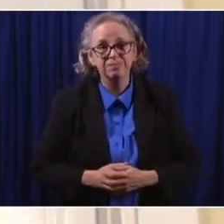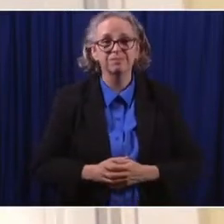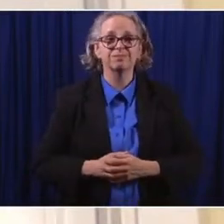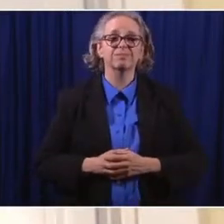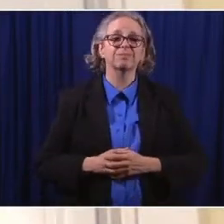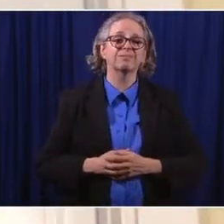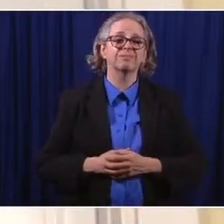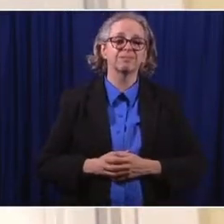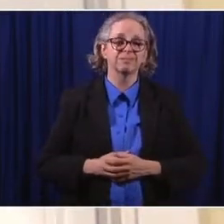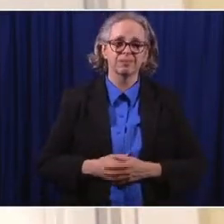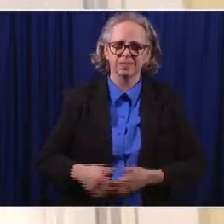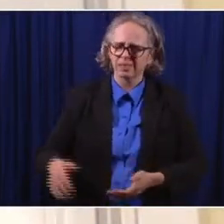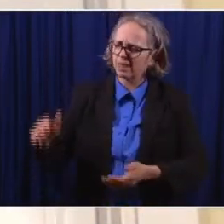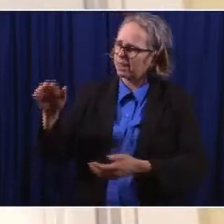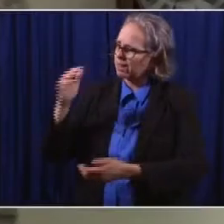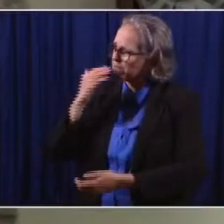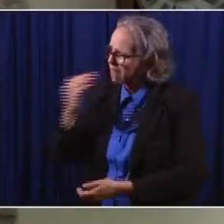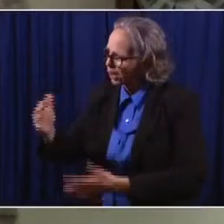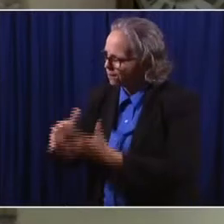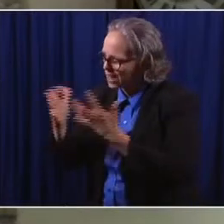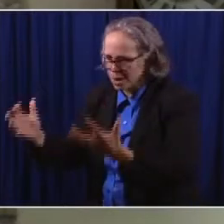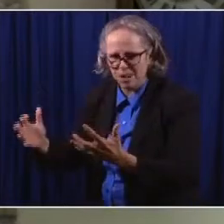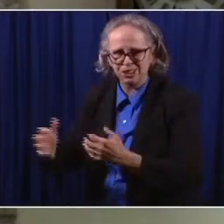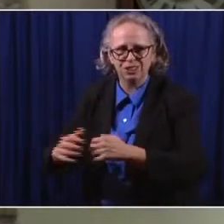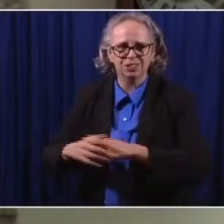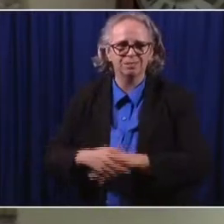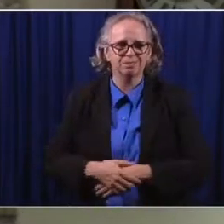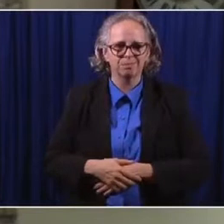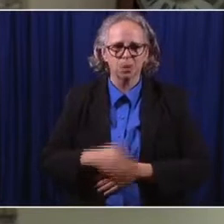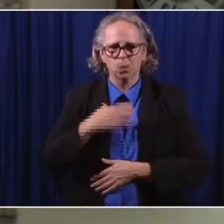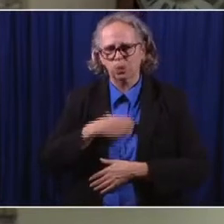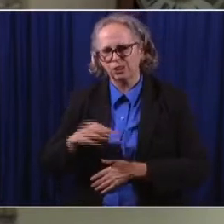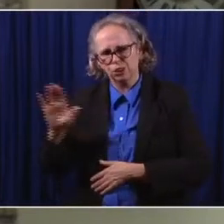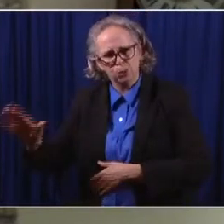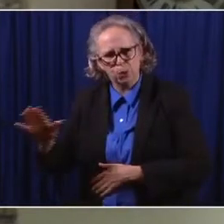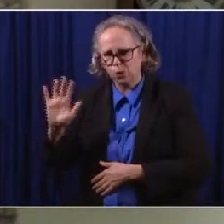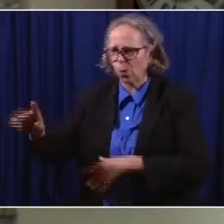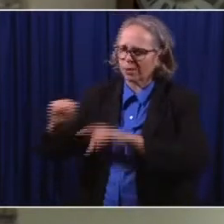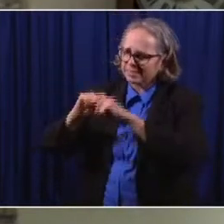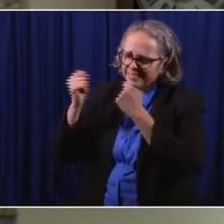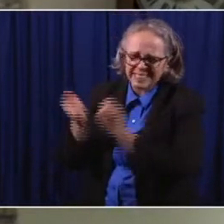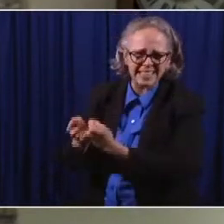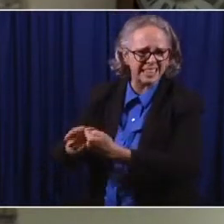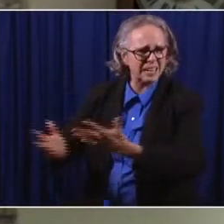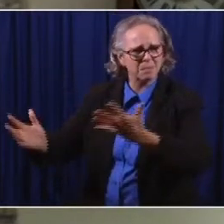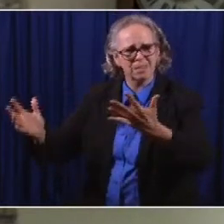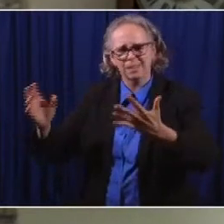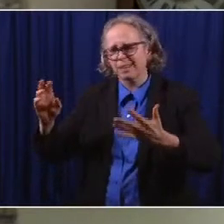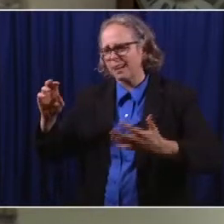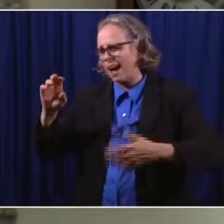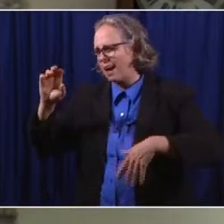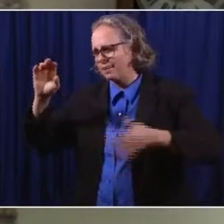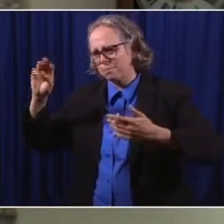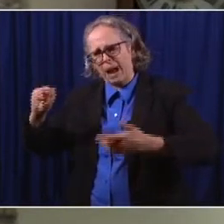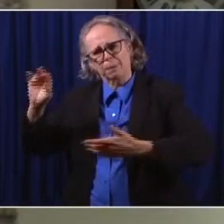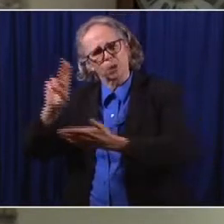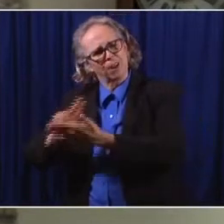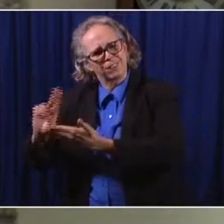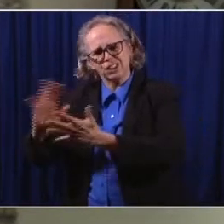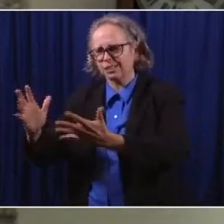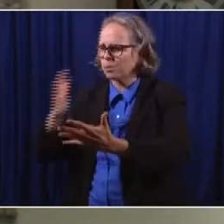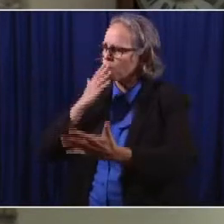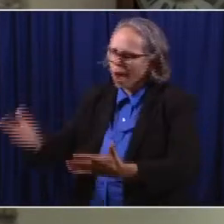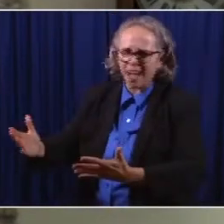Doctor, thank you very much. We wish you and all your team at Miami University and the students well. Hope you have a great